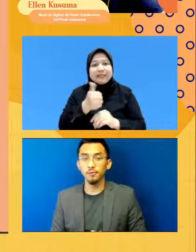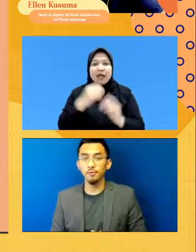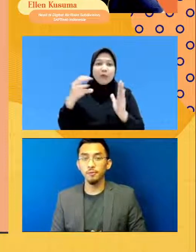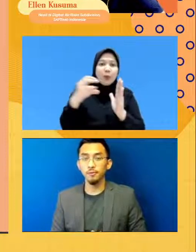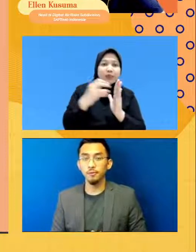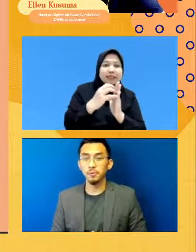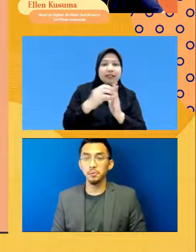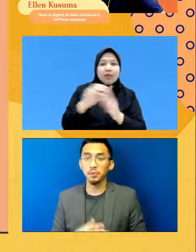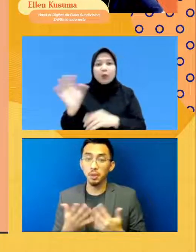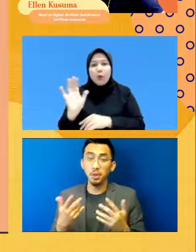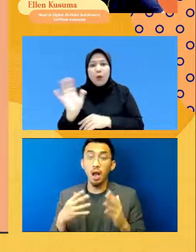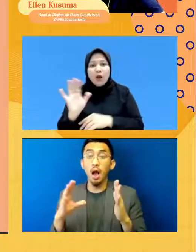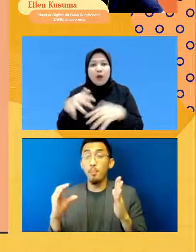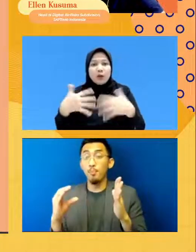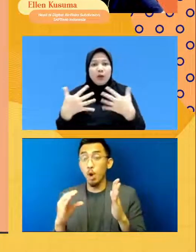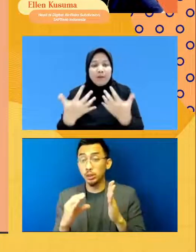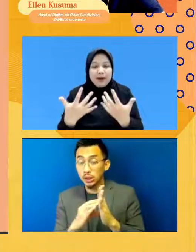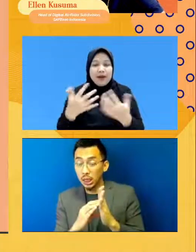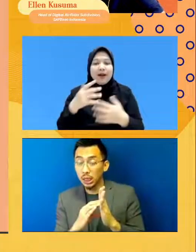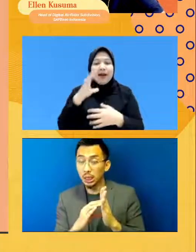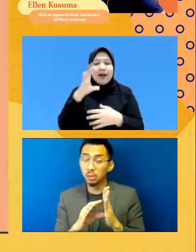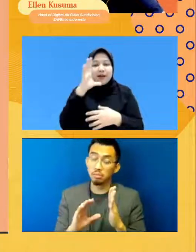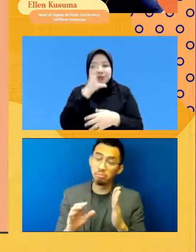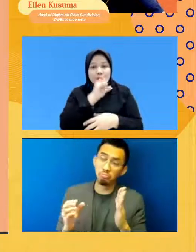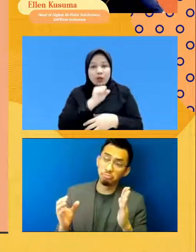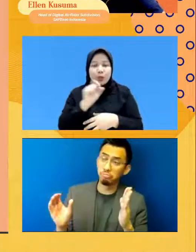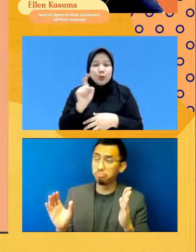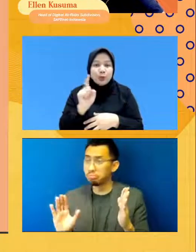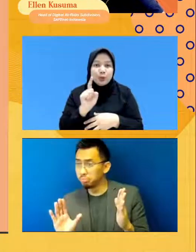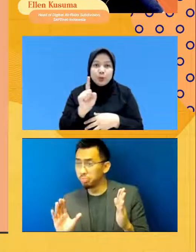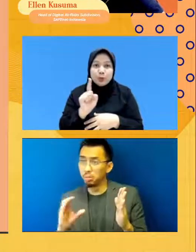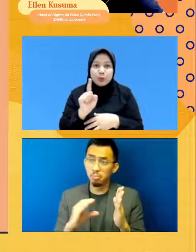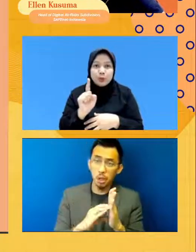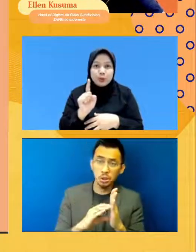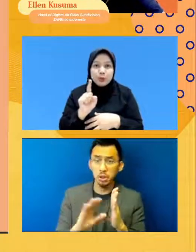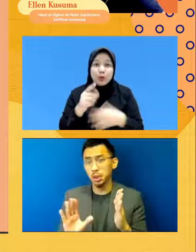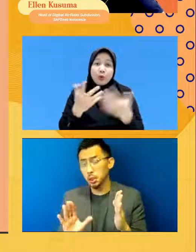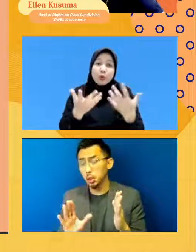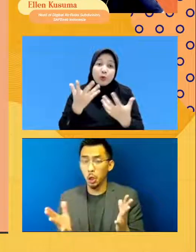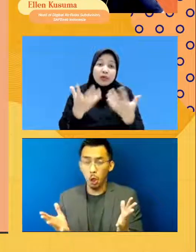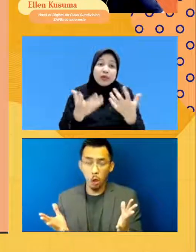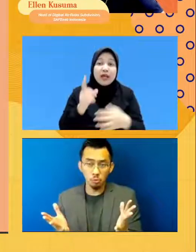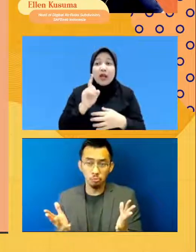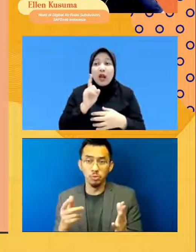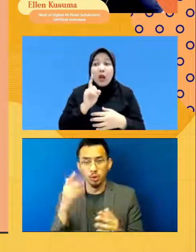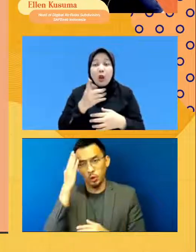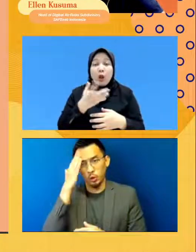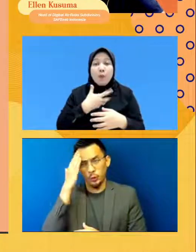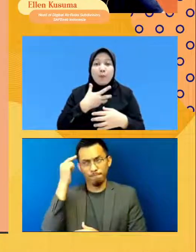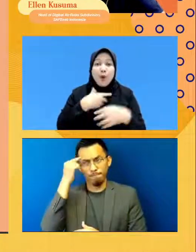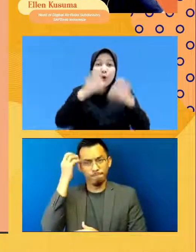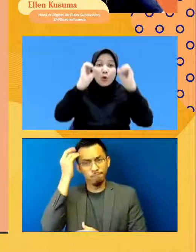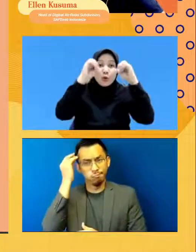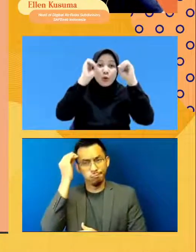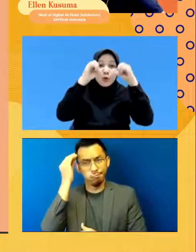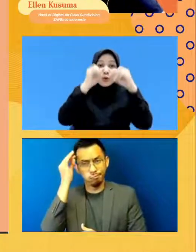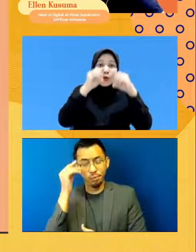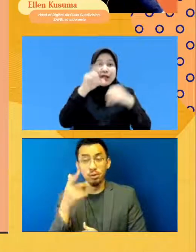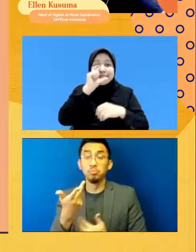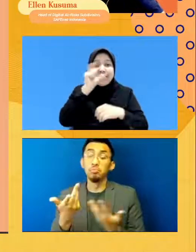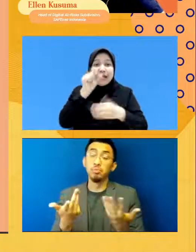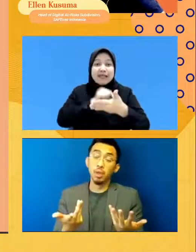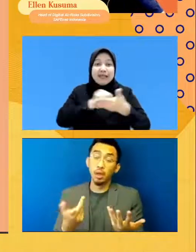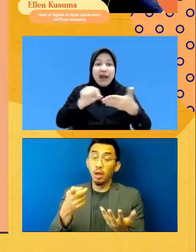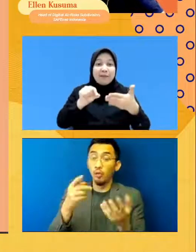can do some kind of like Googling your full name into the search bar and so on, and